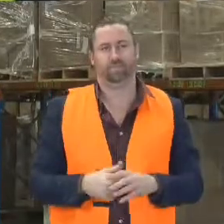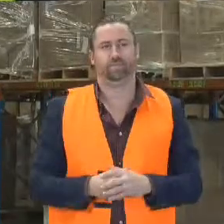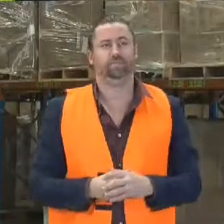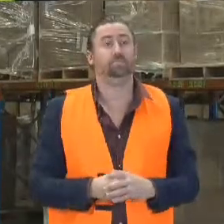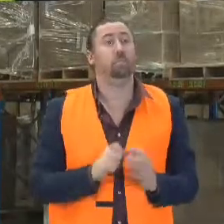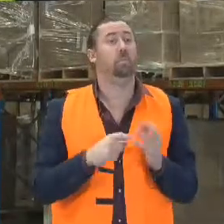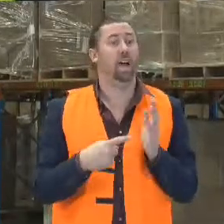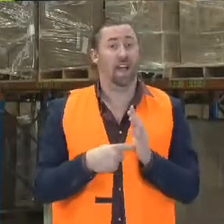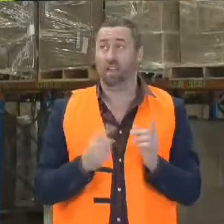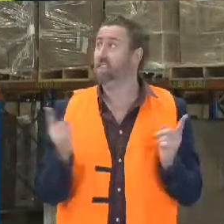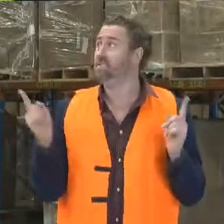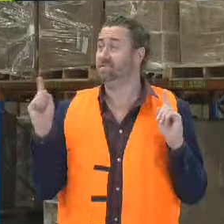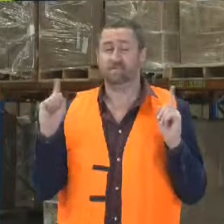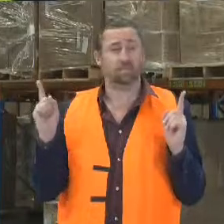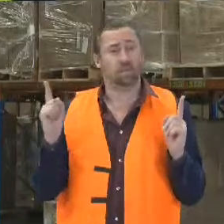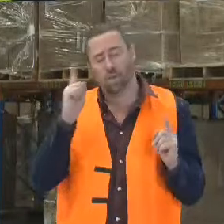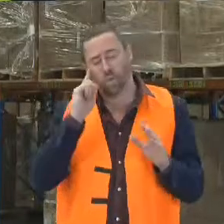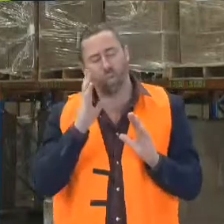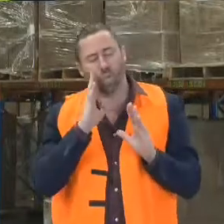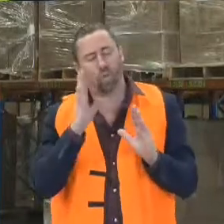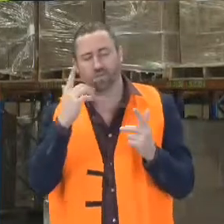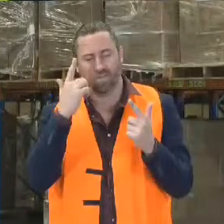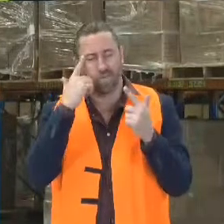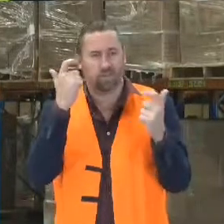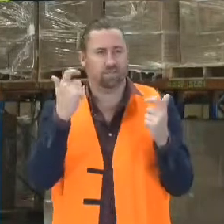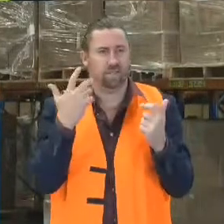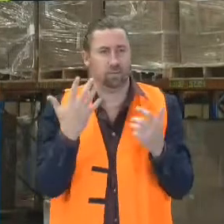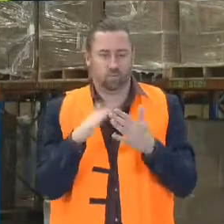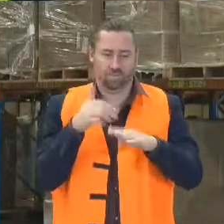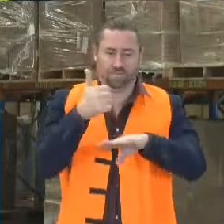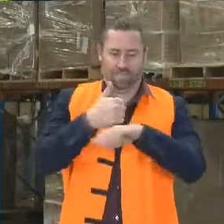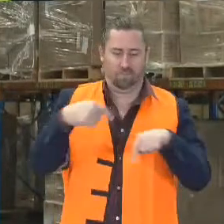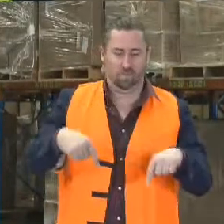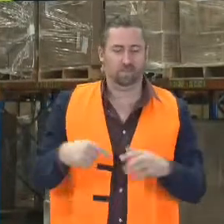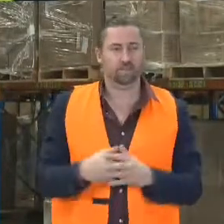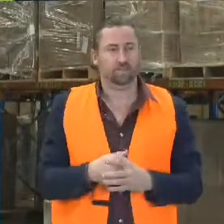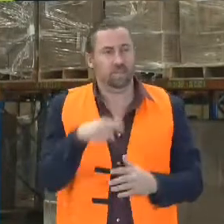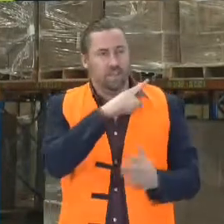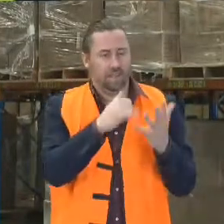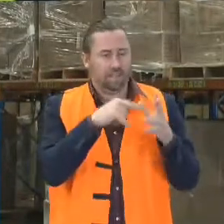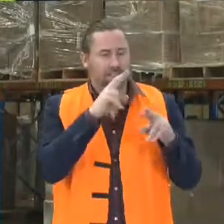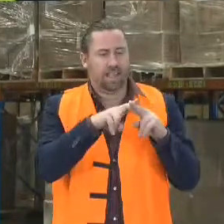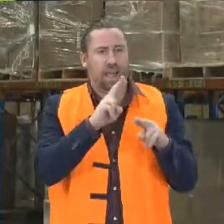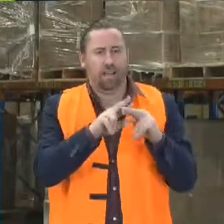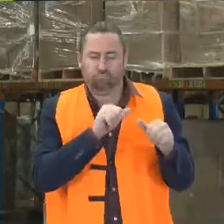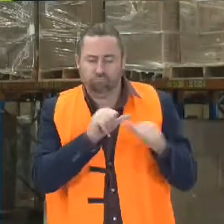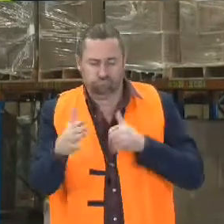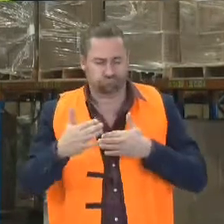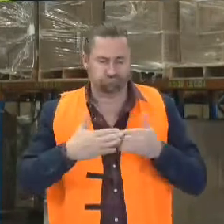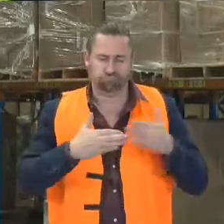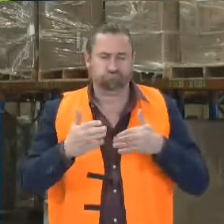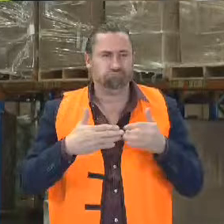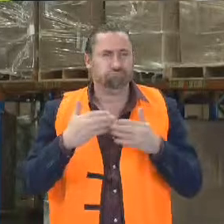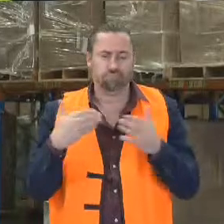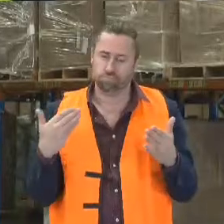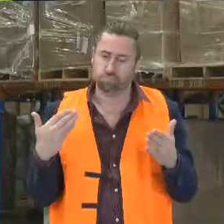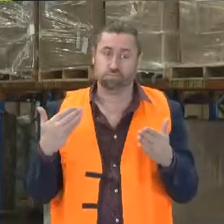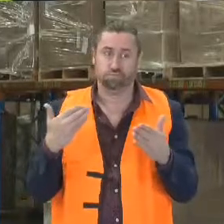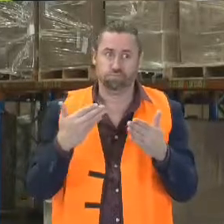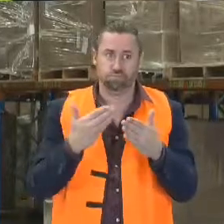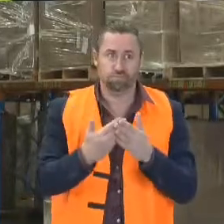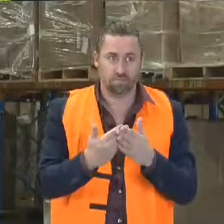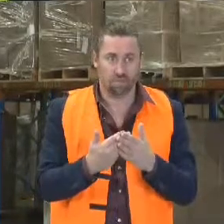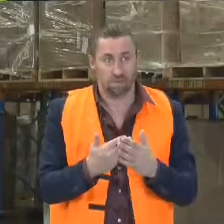is a fantastic initiative. It's been put together by a great team of staff who have worked solidly over the